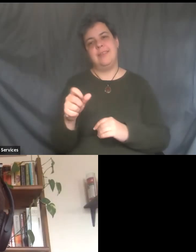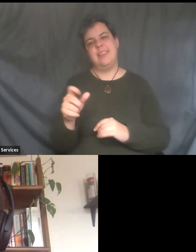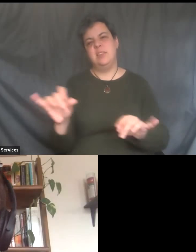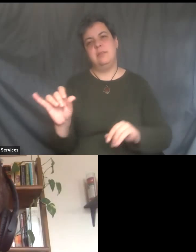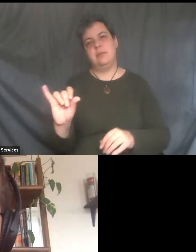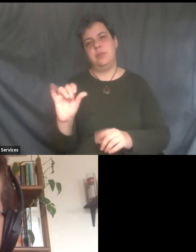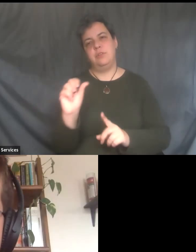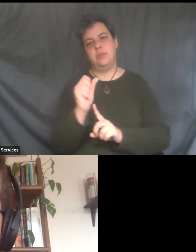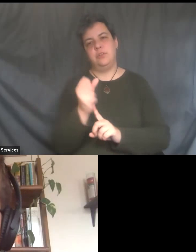at